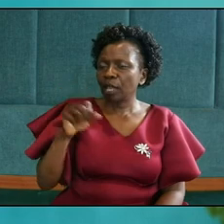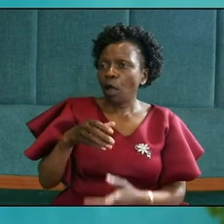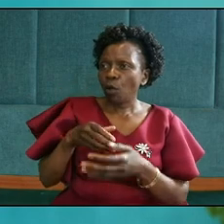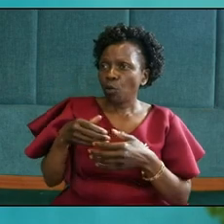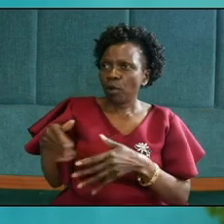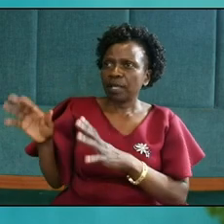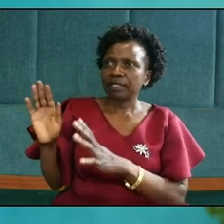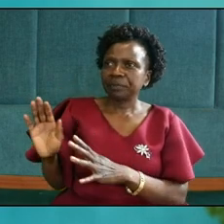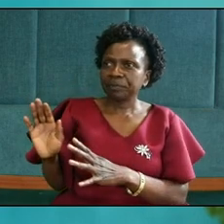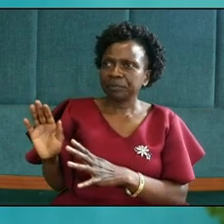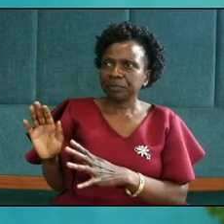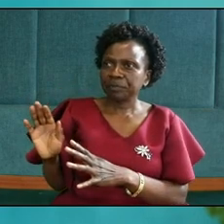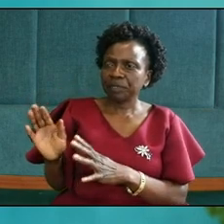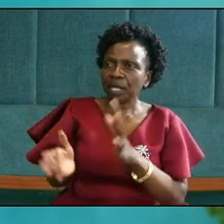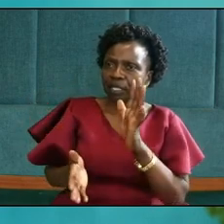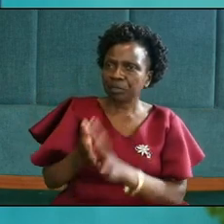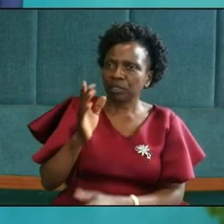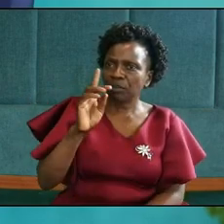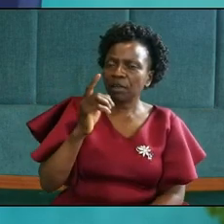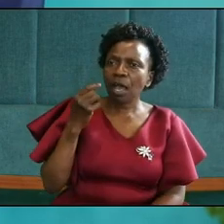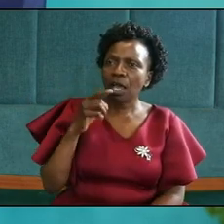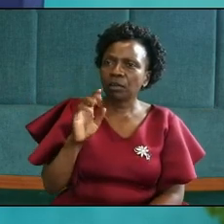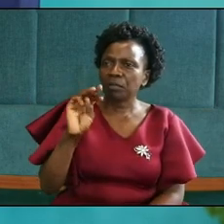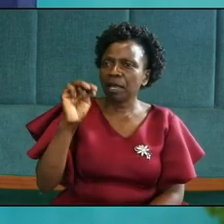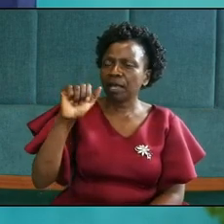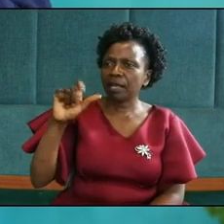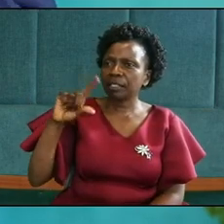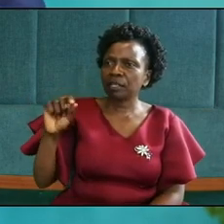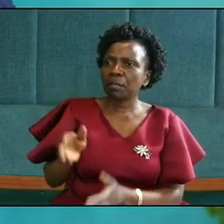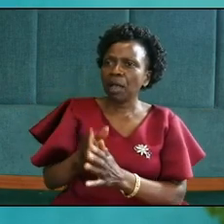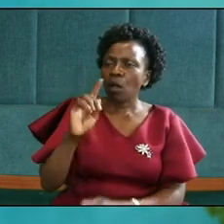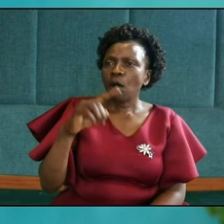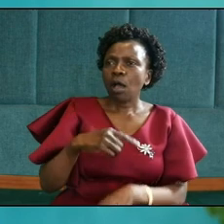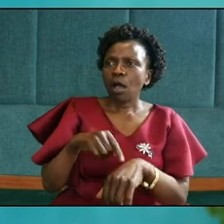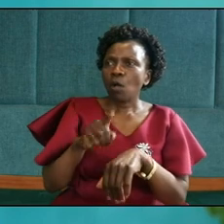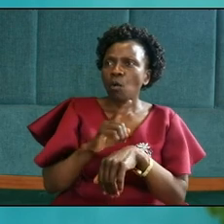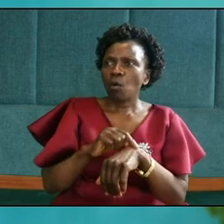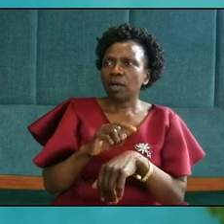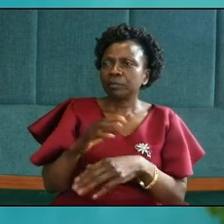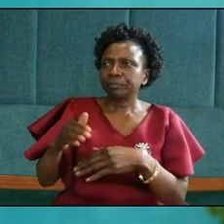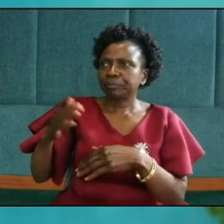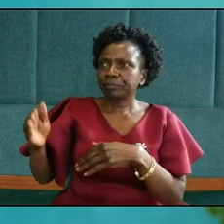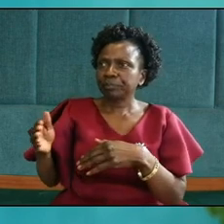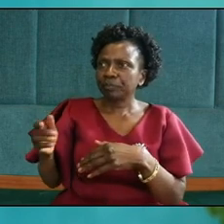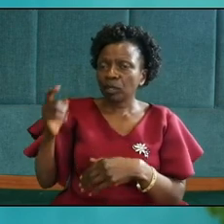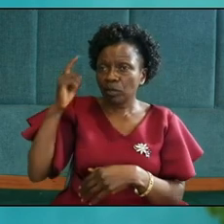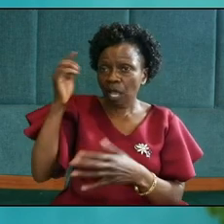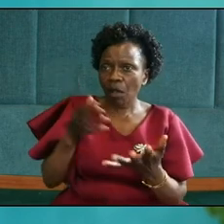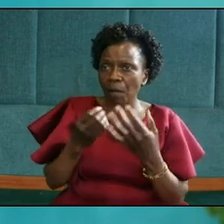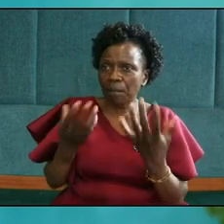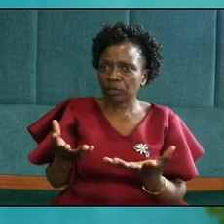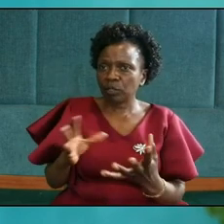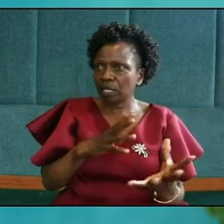on a streamliner at a speed of 100 miles per hour, day in, day out, do you think how long will it take you? It